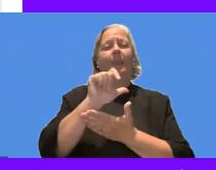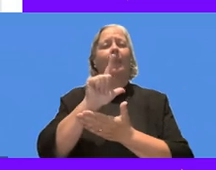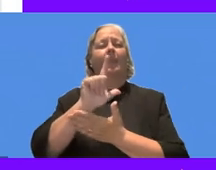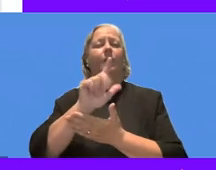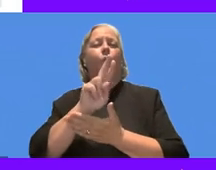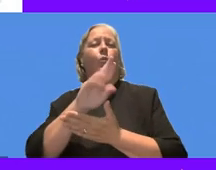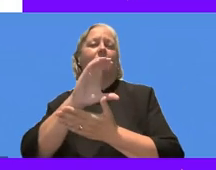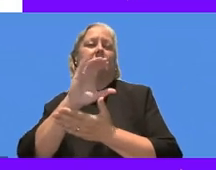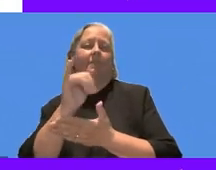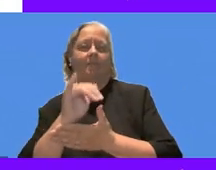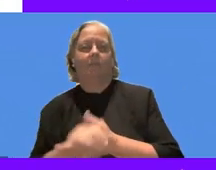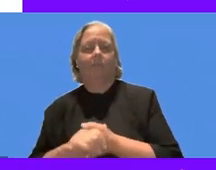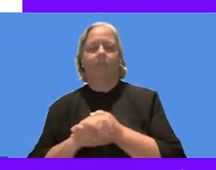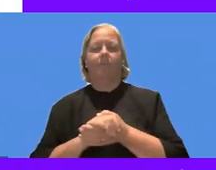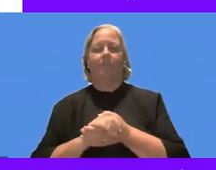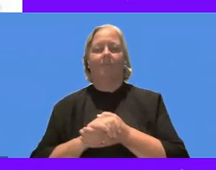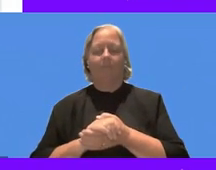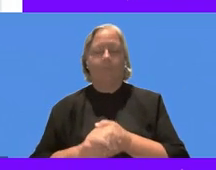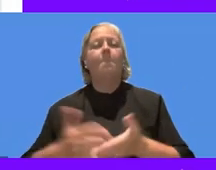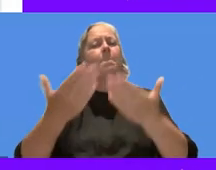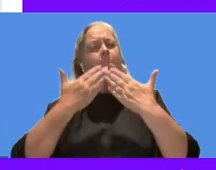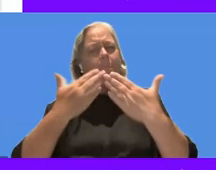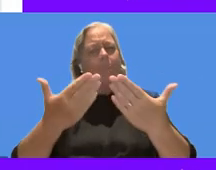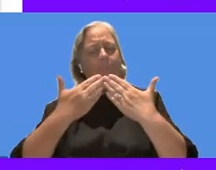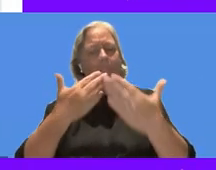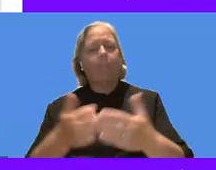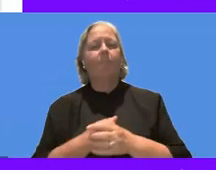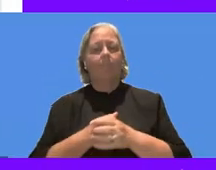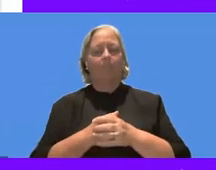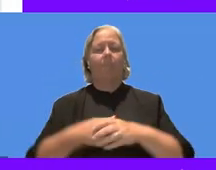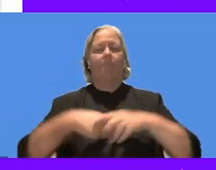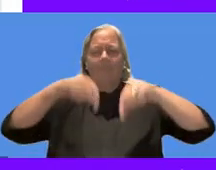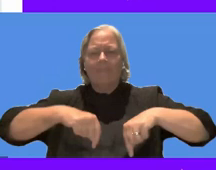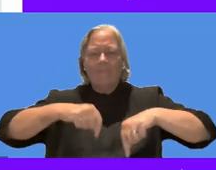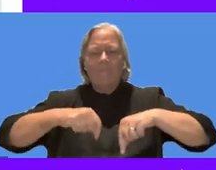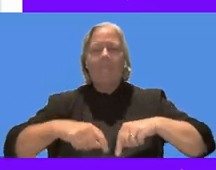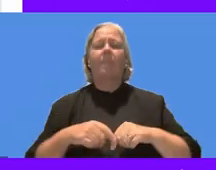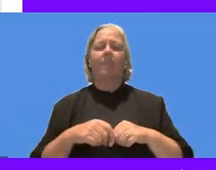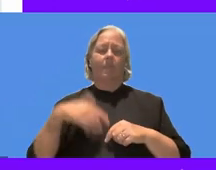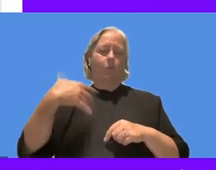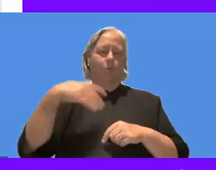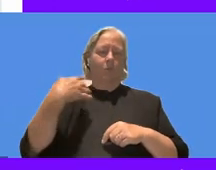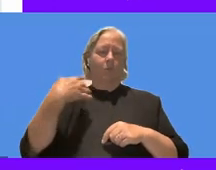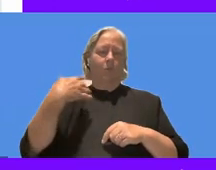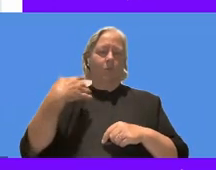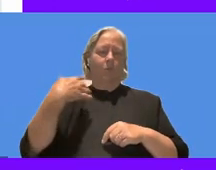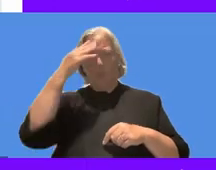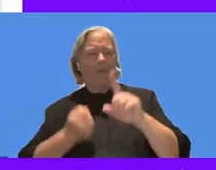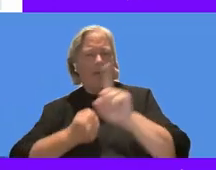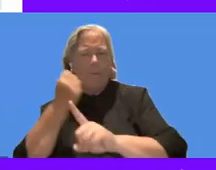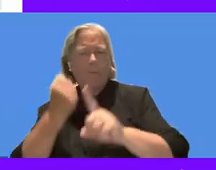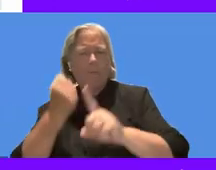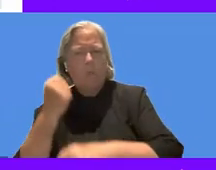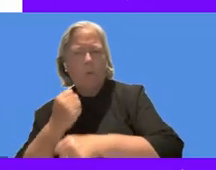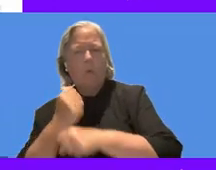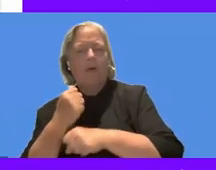Great. Thank you so much, David. And throughout the session, you'll have a chance to hear a little bit more about the campaign, ways you can get involved, and